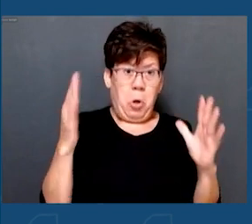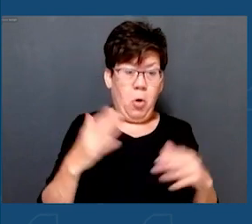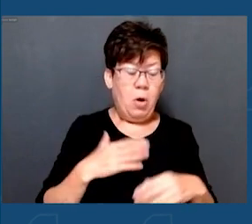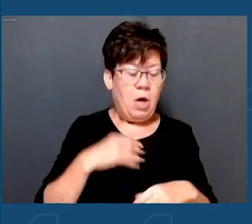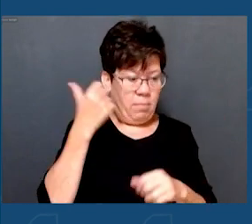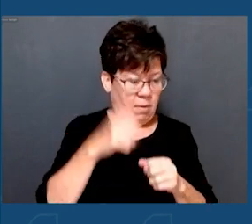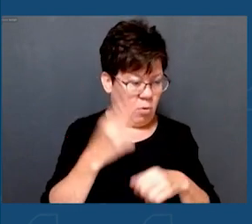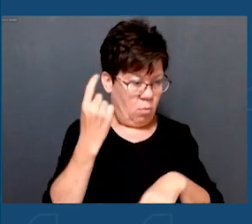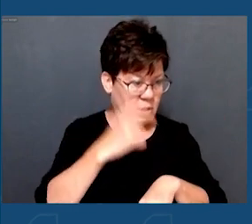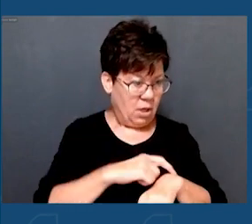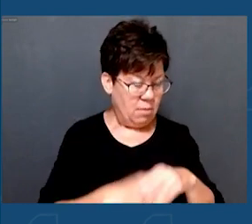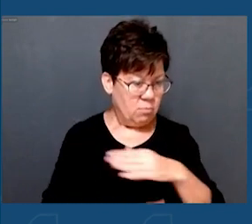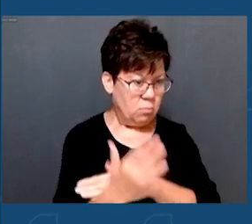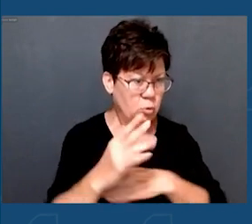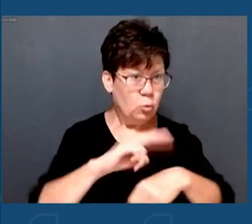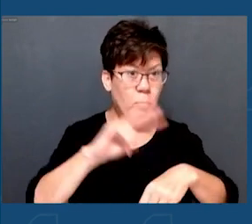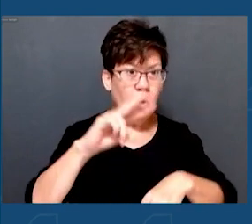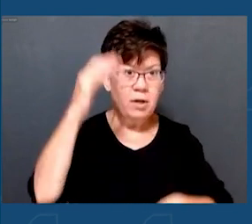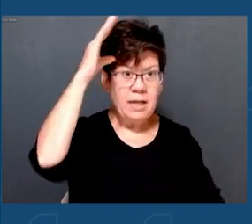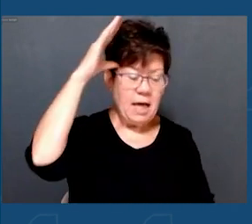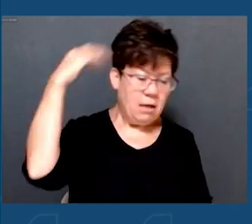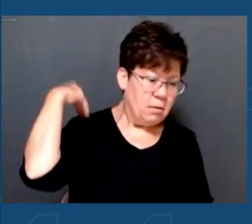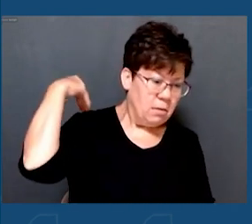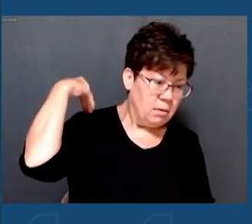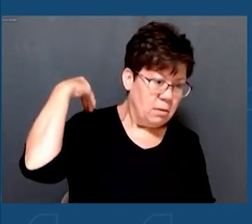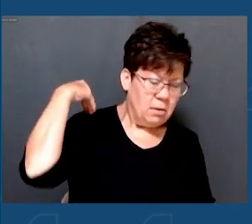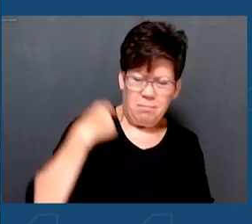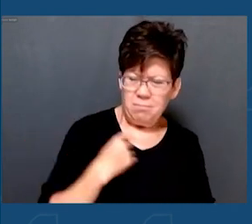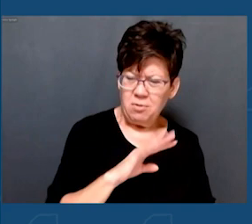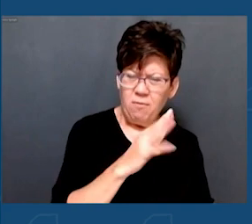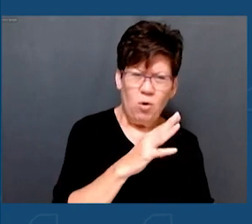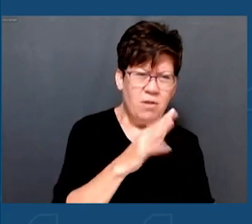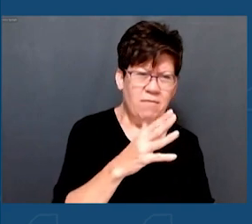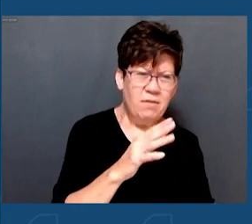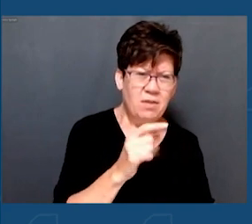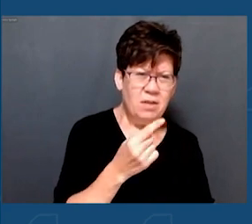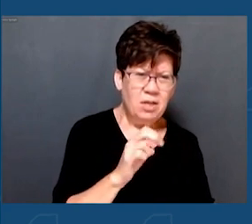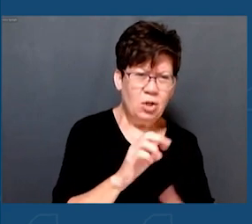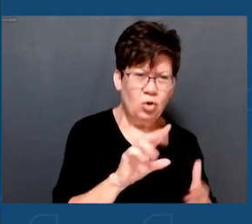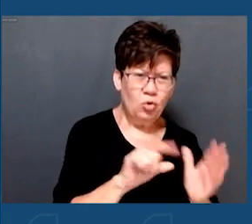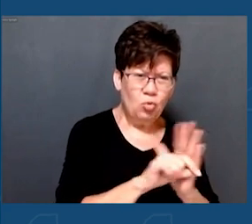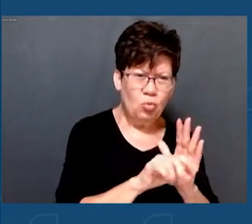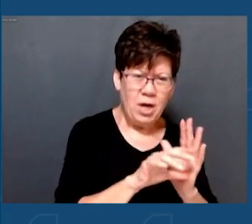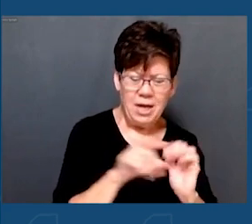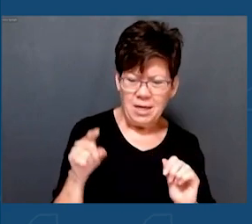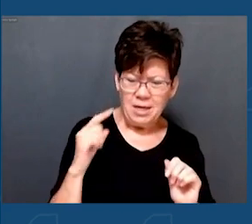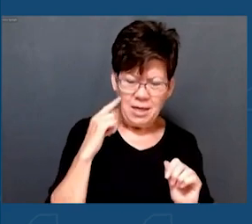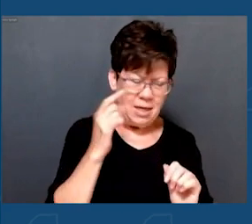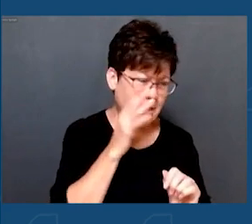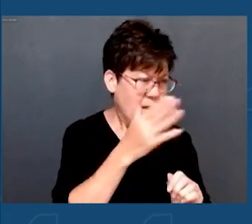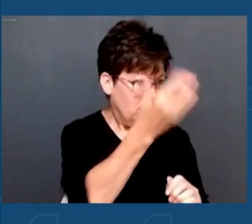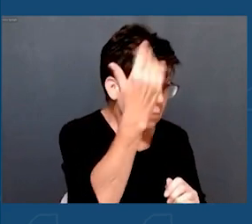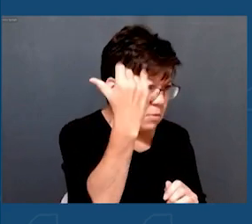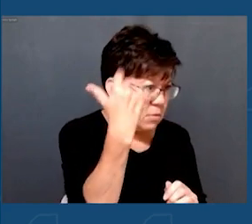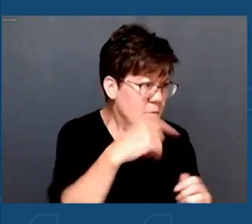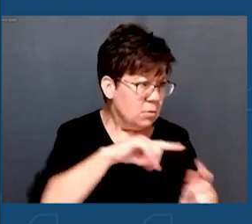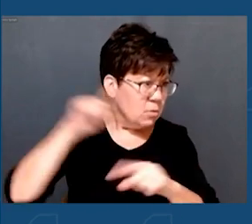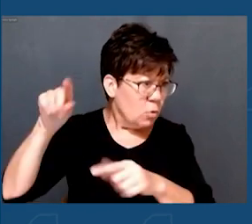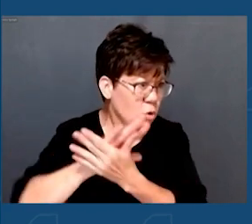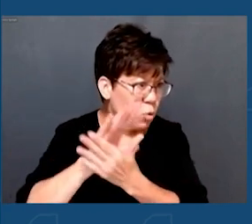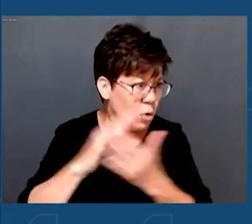school. I was in 4th, 5th grade. And I remember being on the staircase in our house